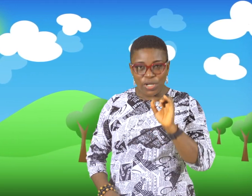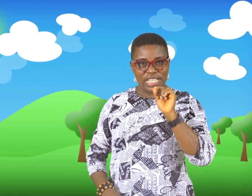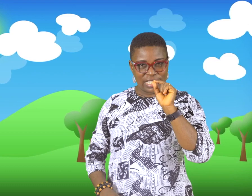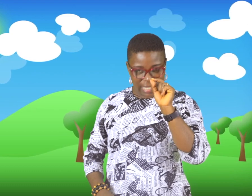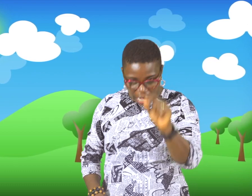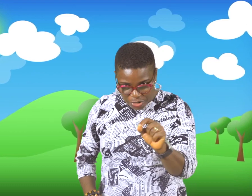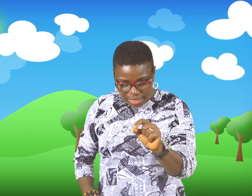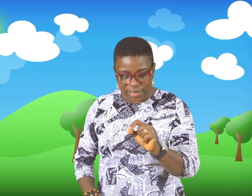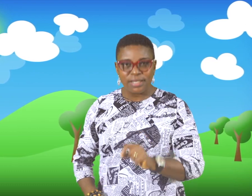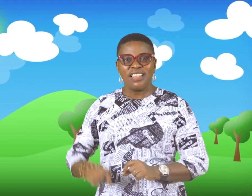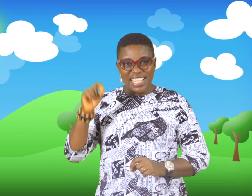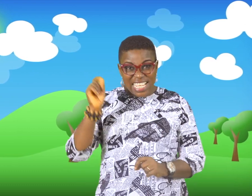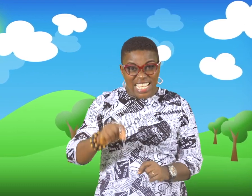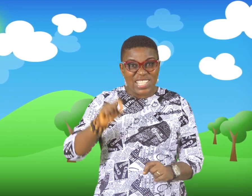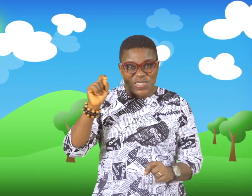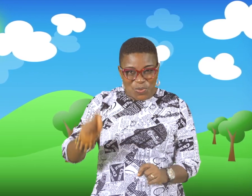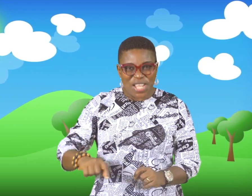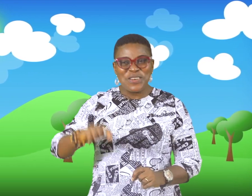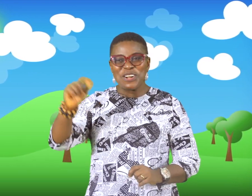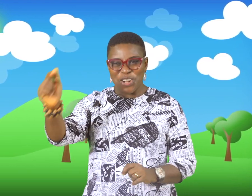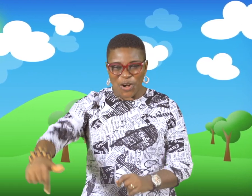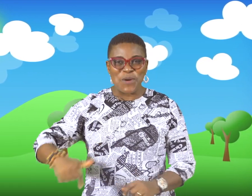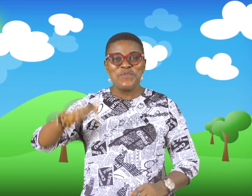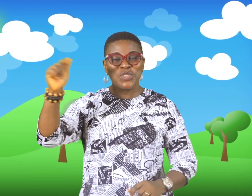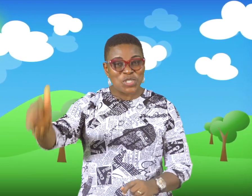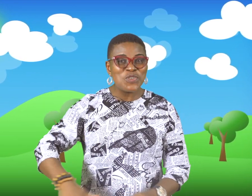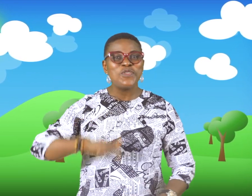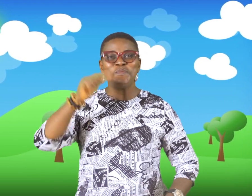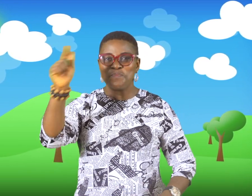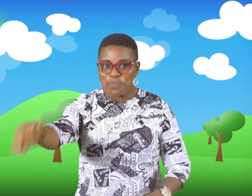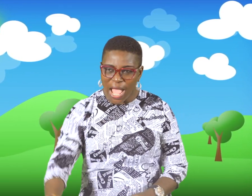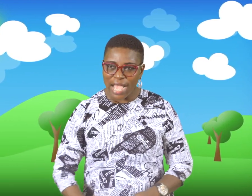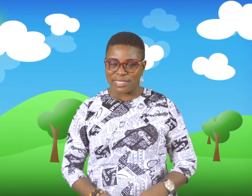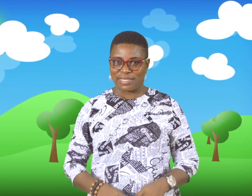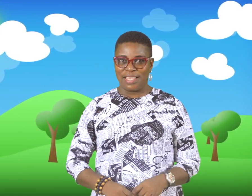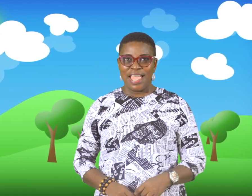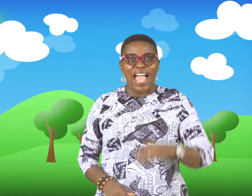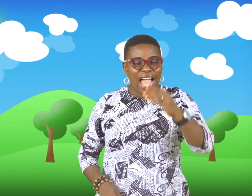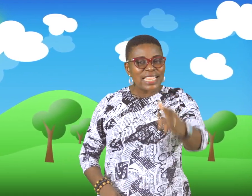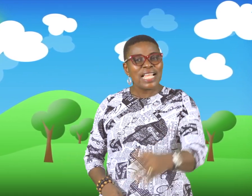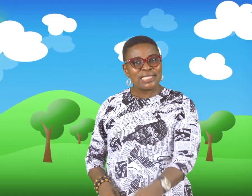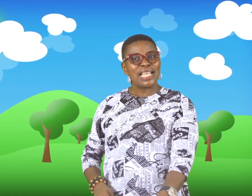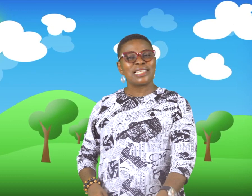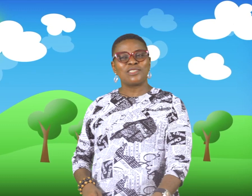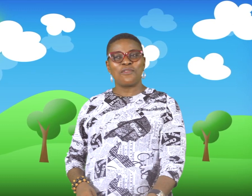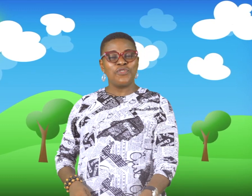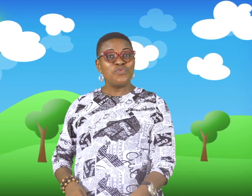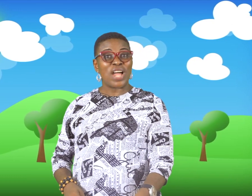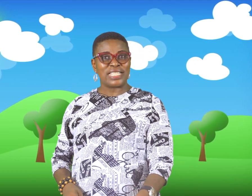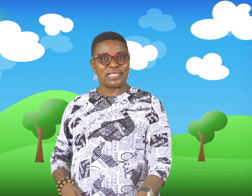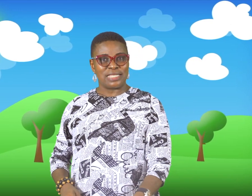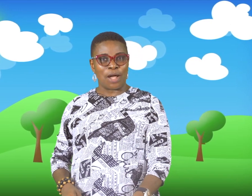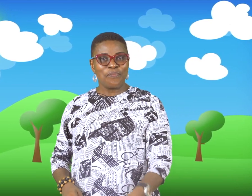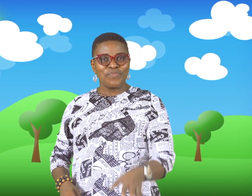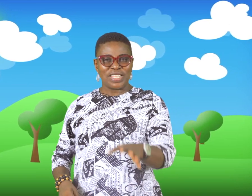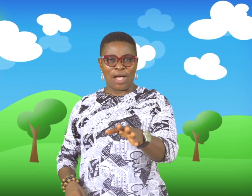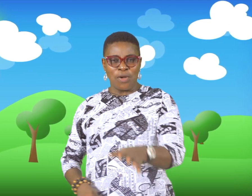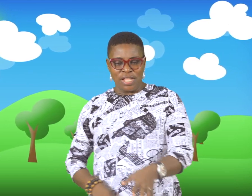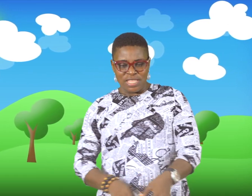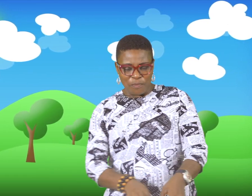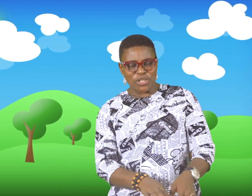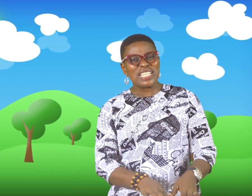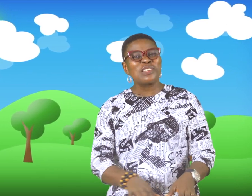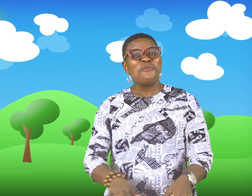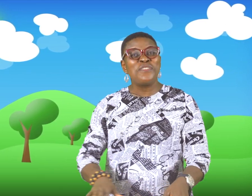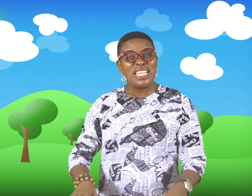Even though it tarries, it will come to pass. And that's the essence of you writing it down. Now,